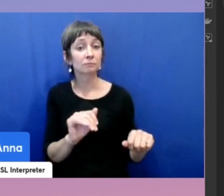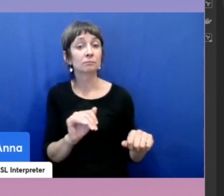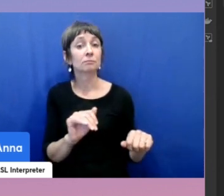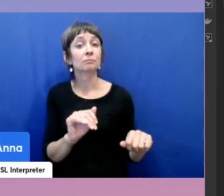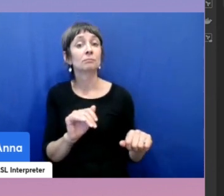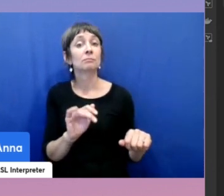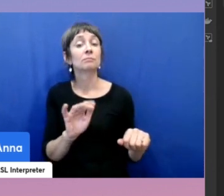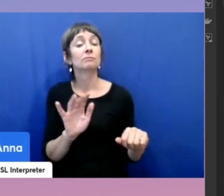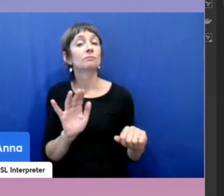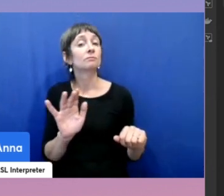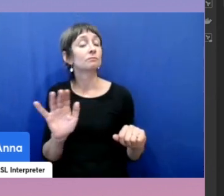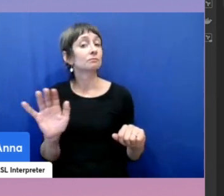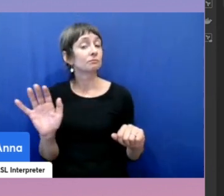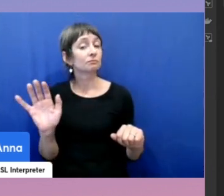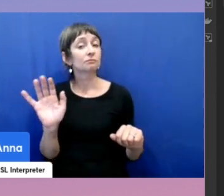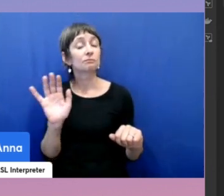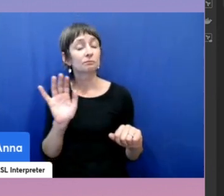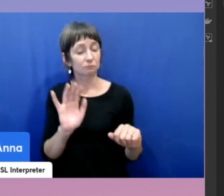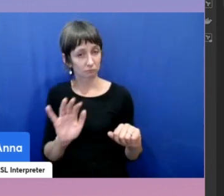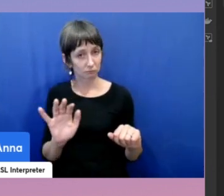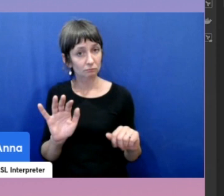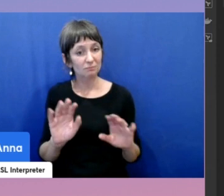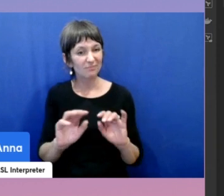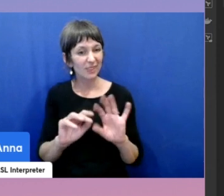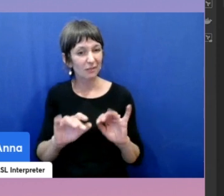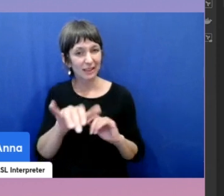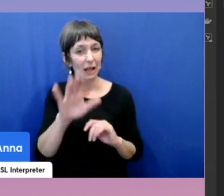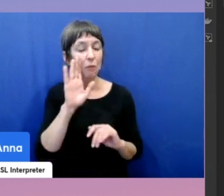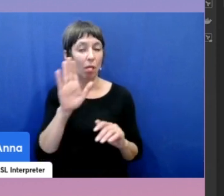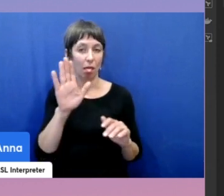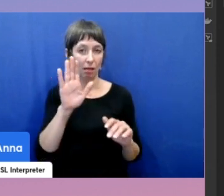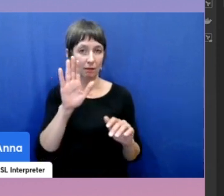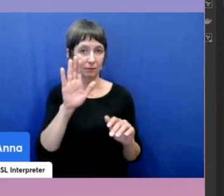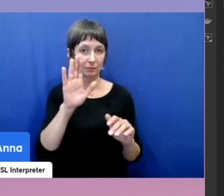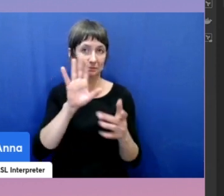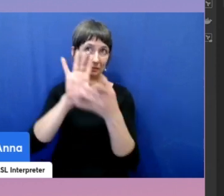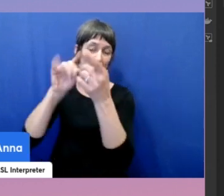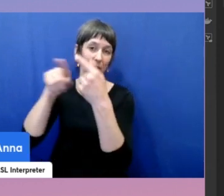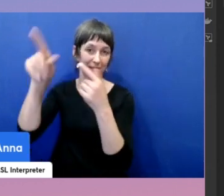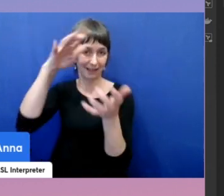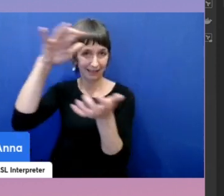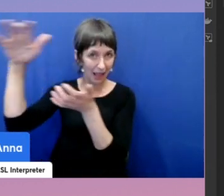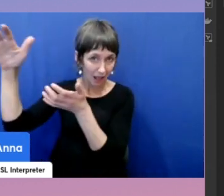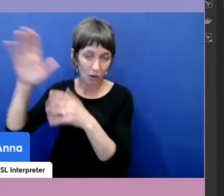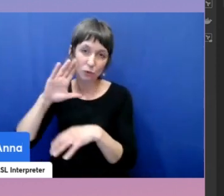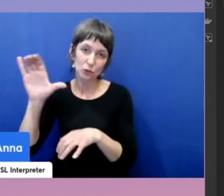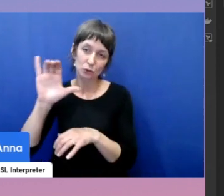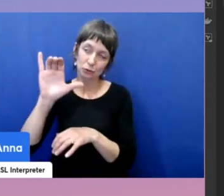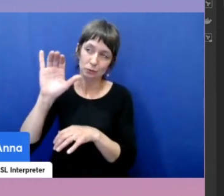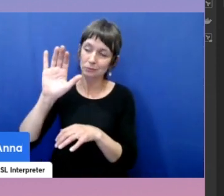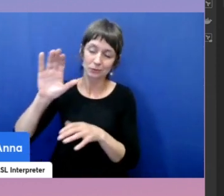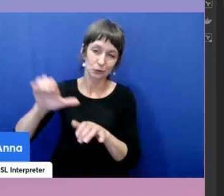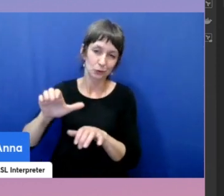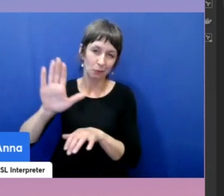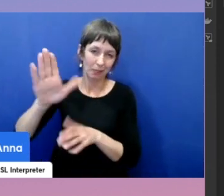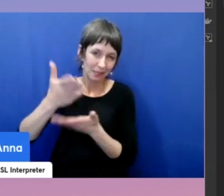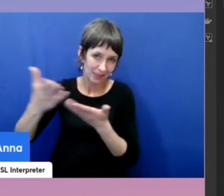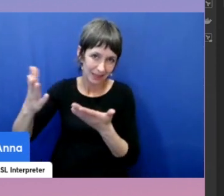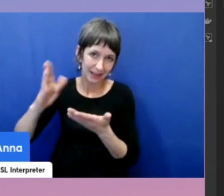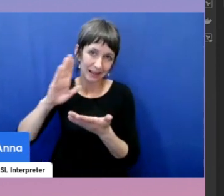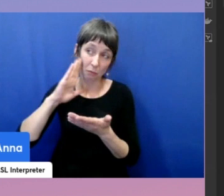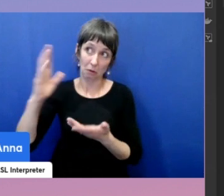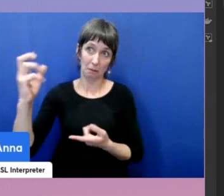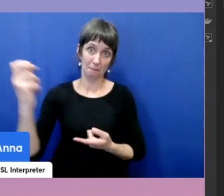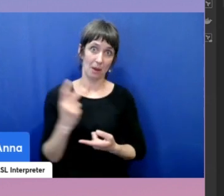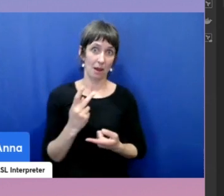on that, and obviously that will go off to the cloud. It'll do its thing, and it'll come back, and it'll tell me whether or not